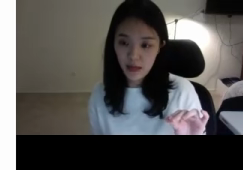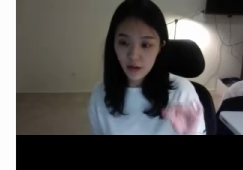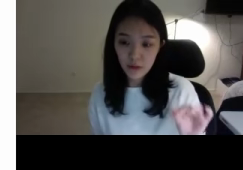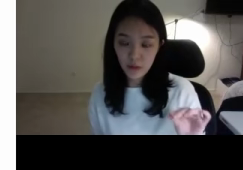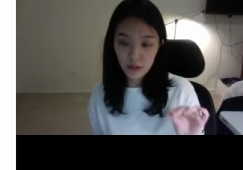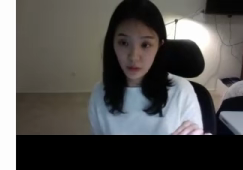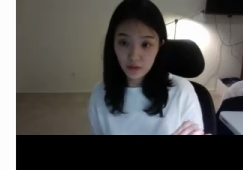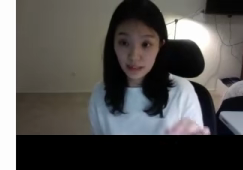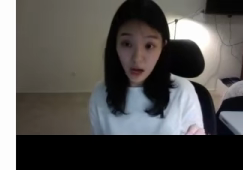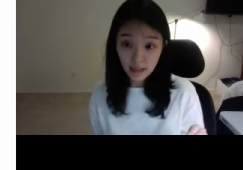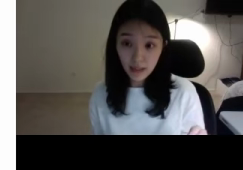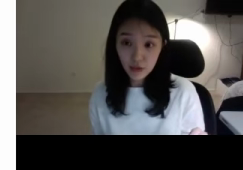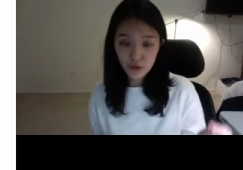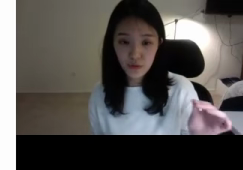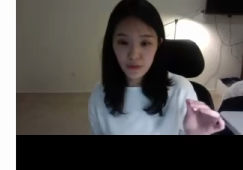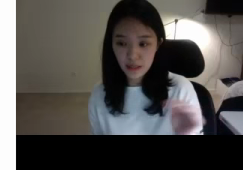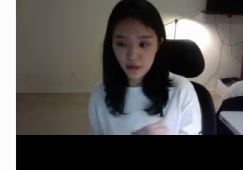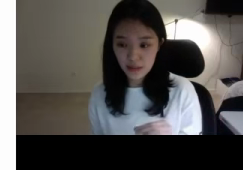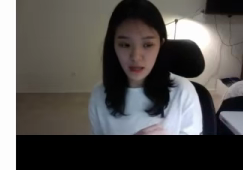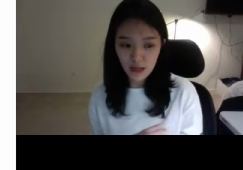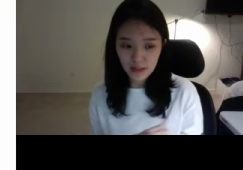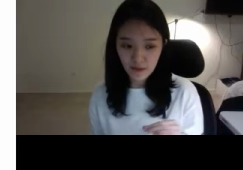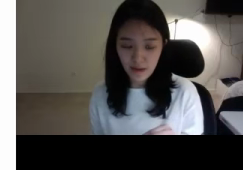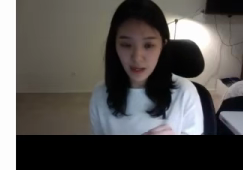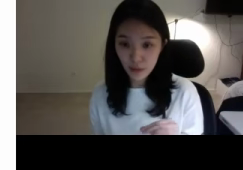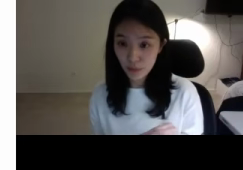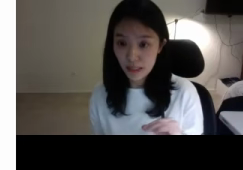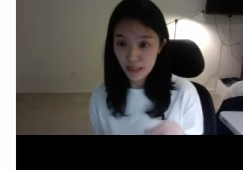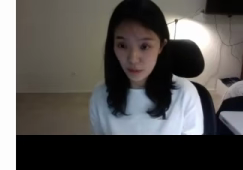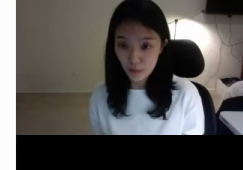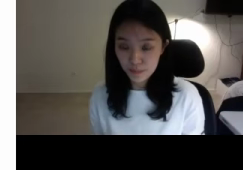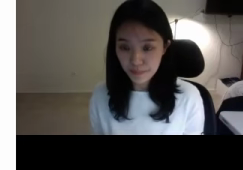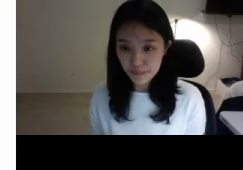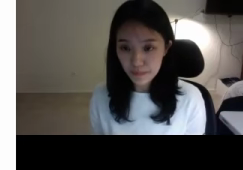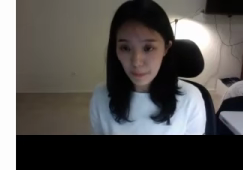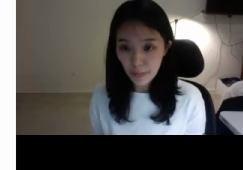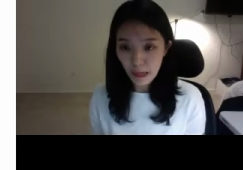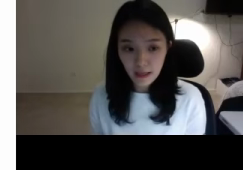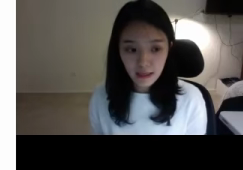of the alveolar closure in hod to the acoustic onset of the vowel U and hu.